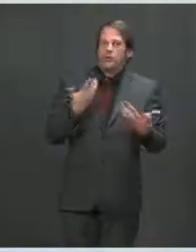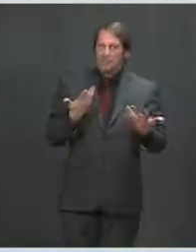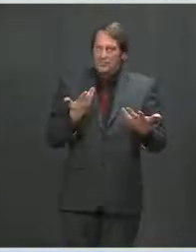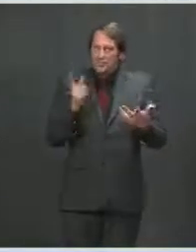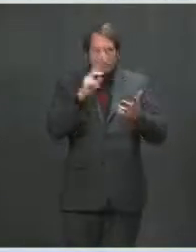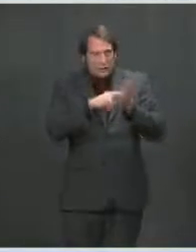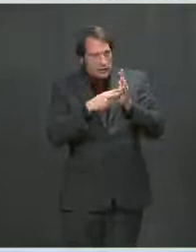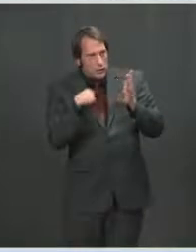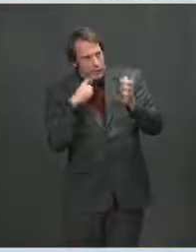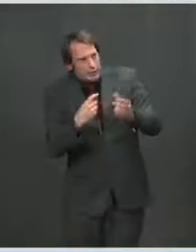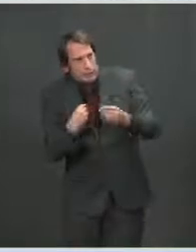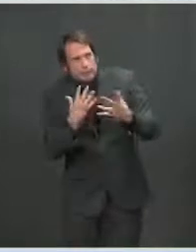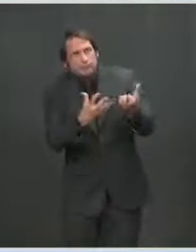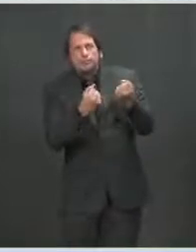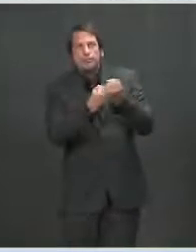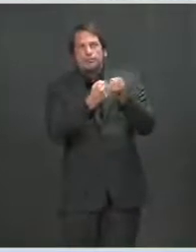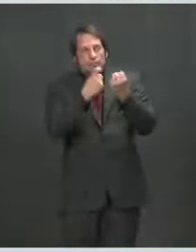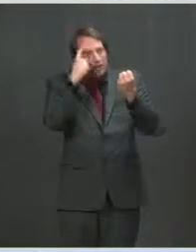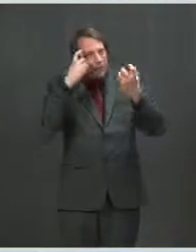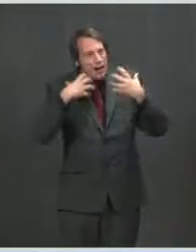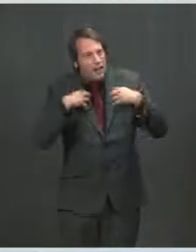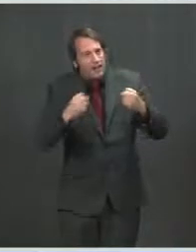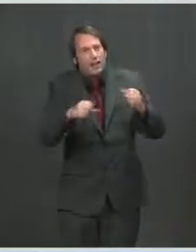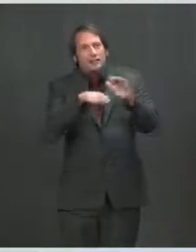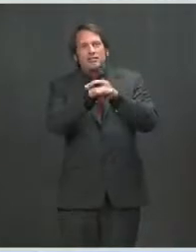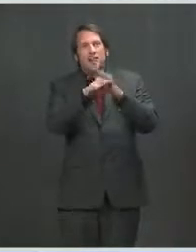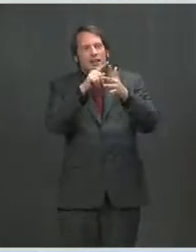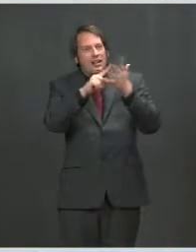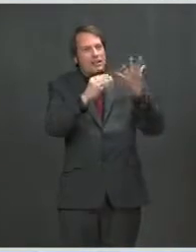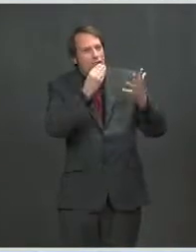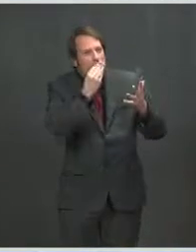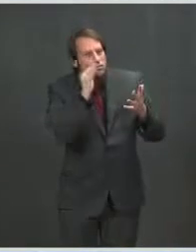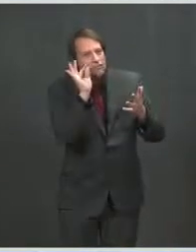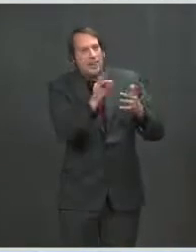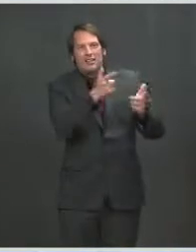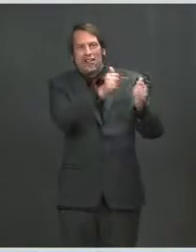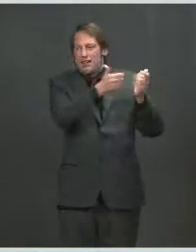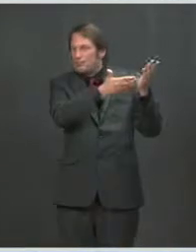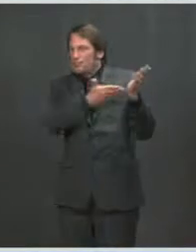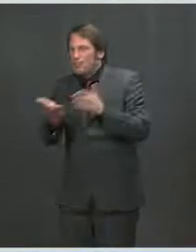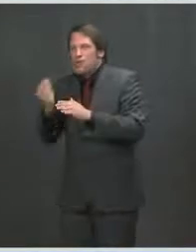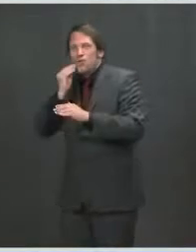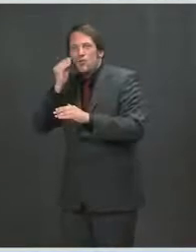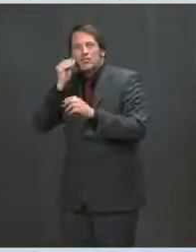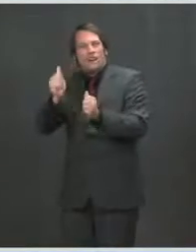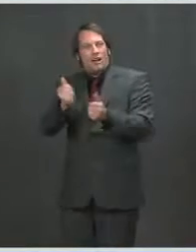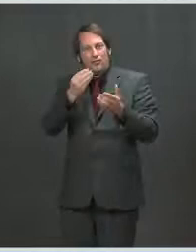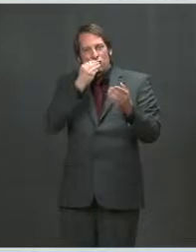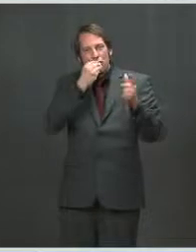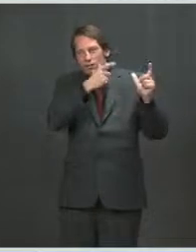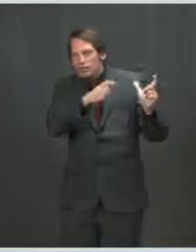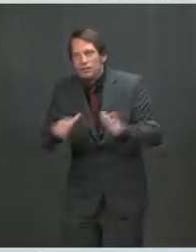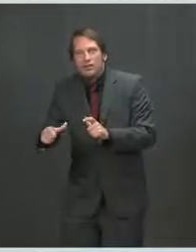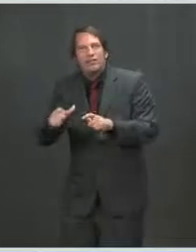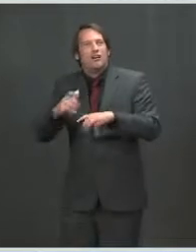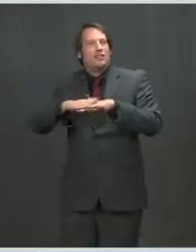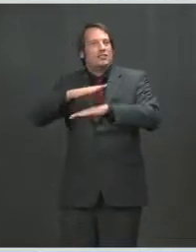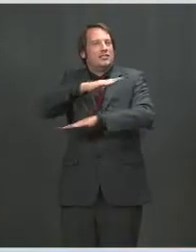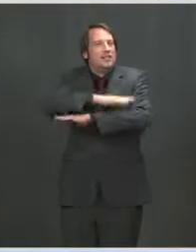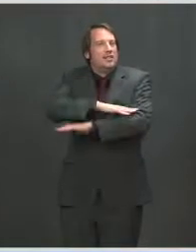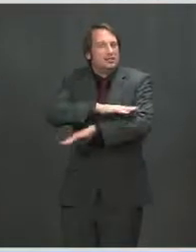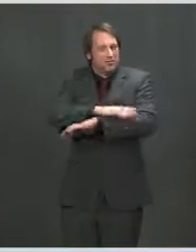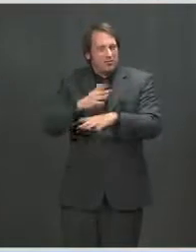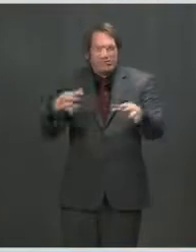ensuring everyone can put food on the table, and supporting caregiving families and survivors. So